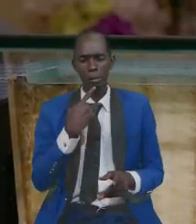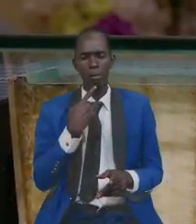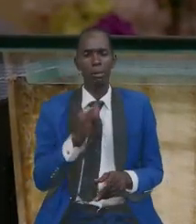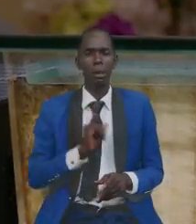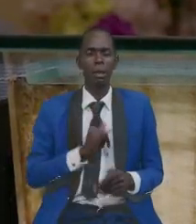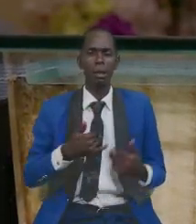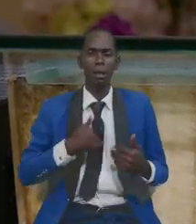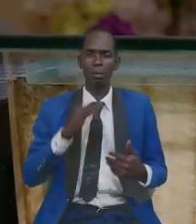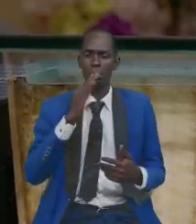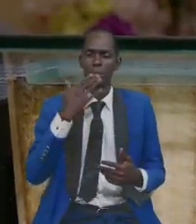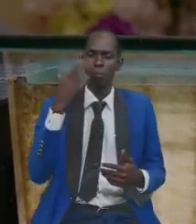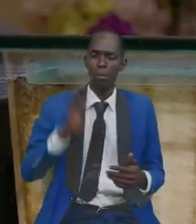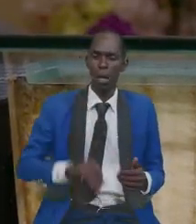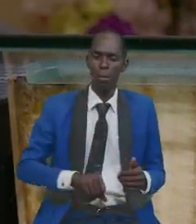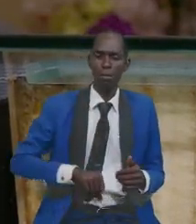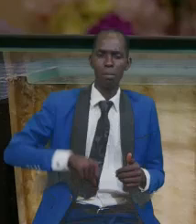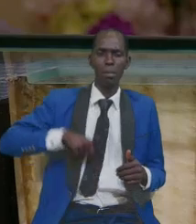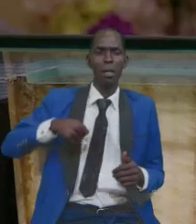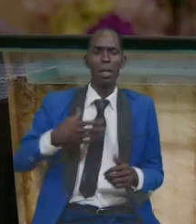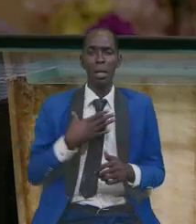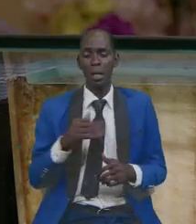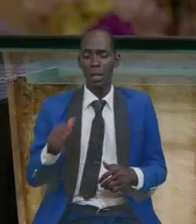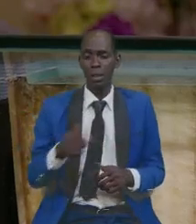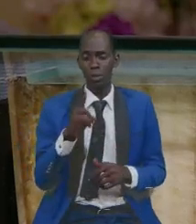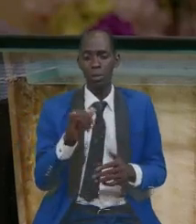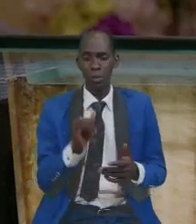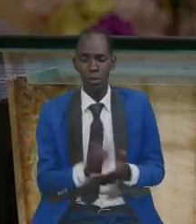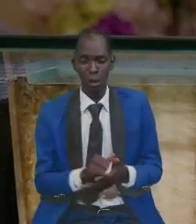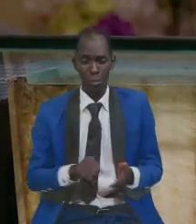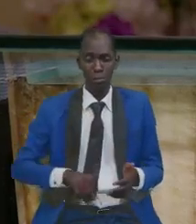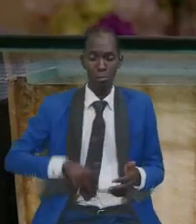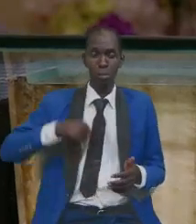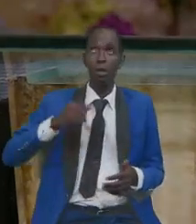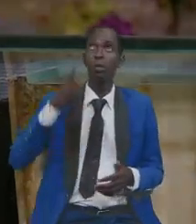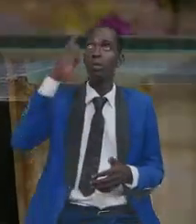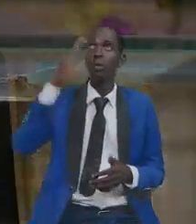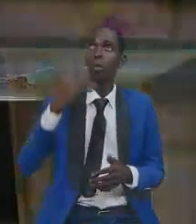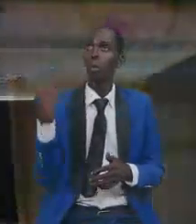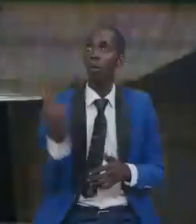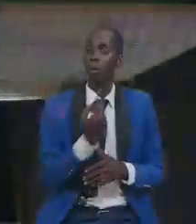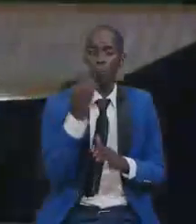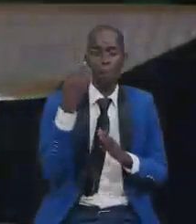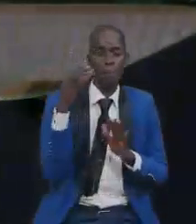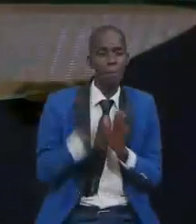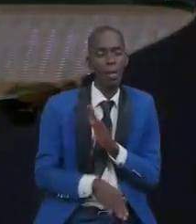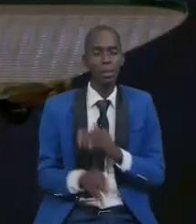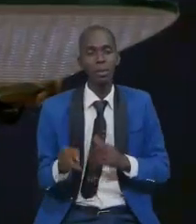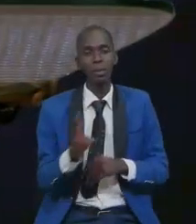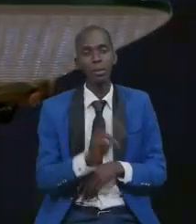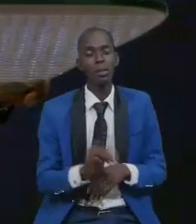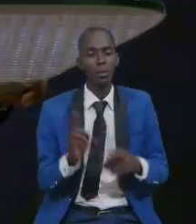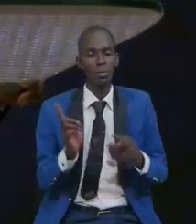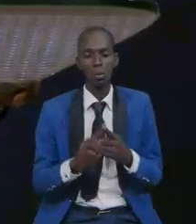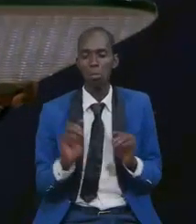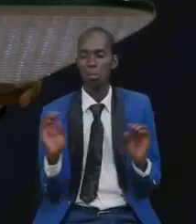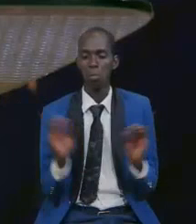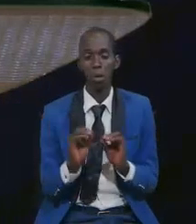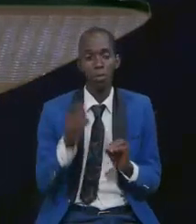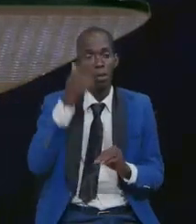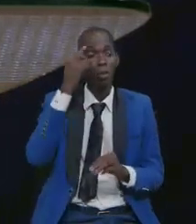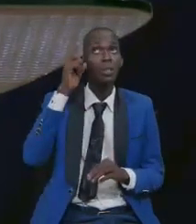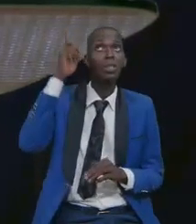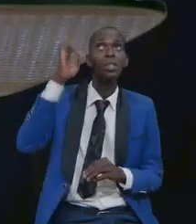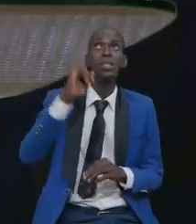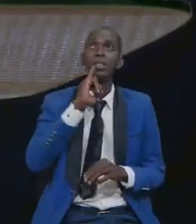is proud, the Lord can reduce them to nothing, because he is the God of